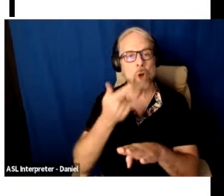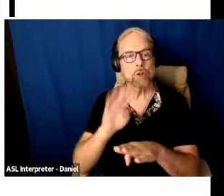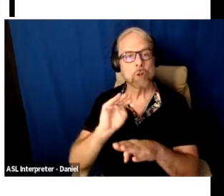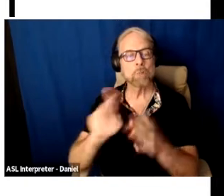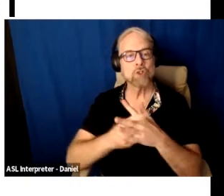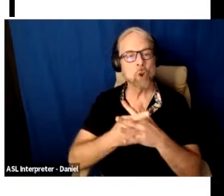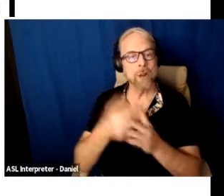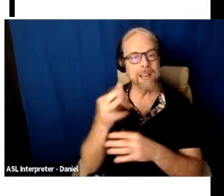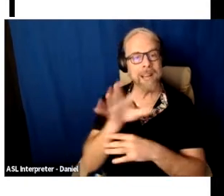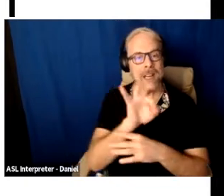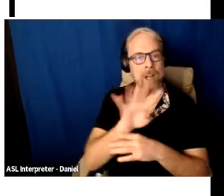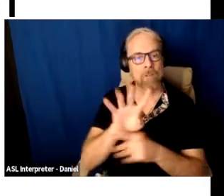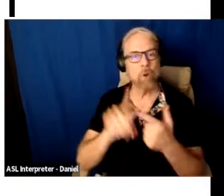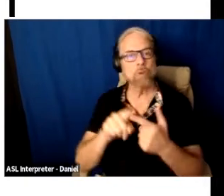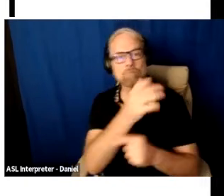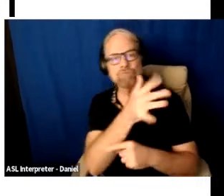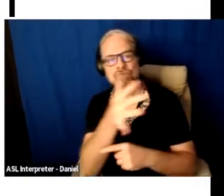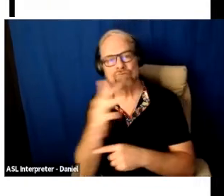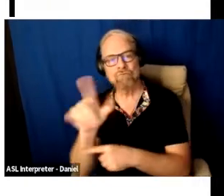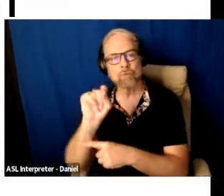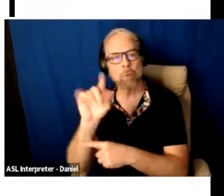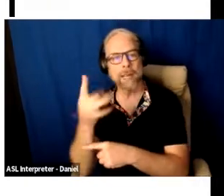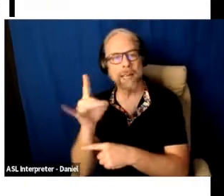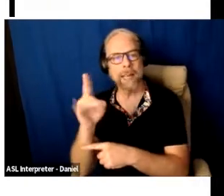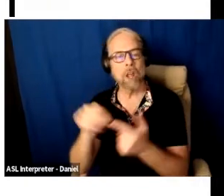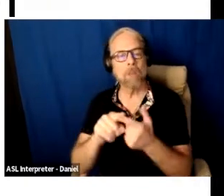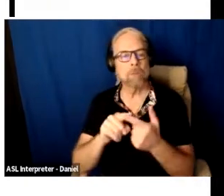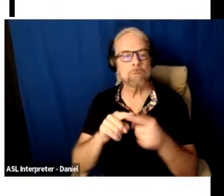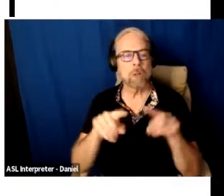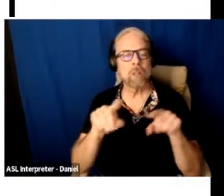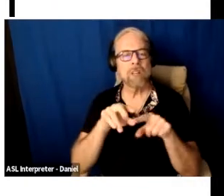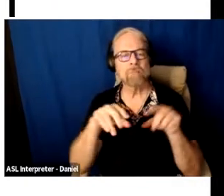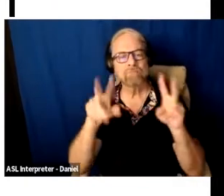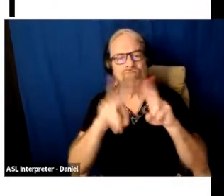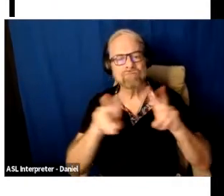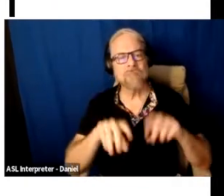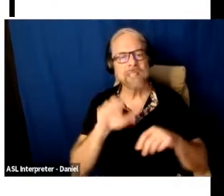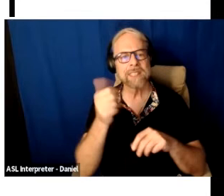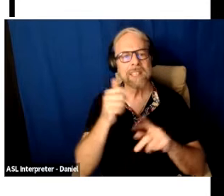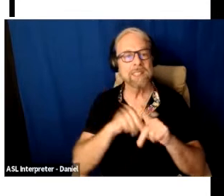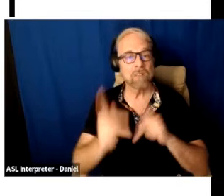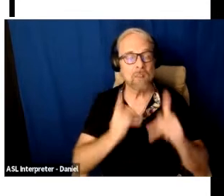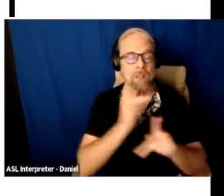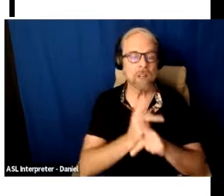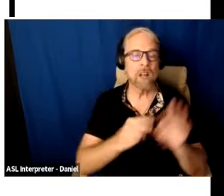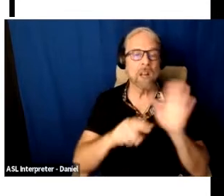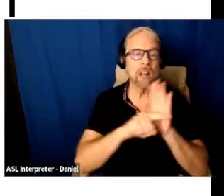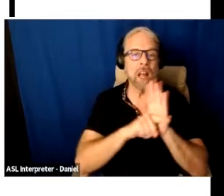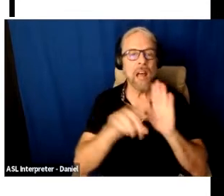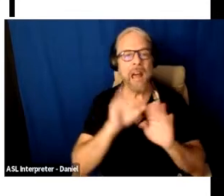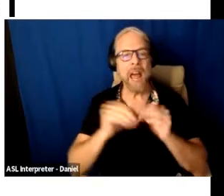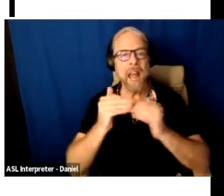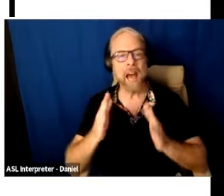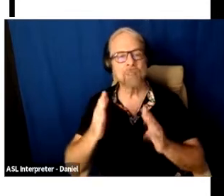it continued till 2018. And they looked at 10 forms of what they call adversity and household dysfunction,